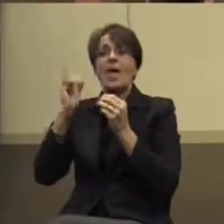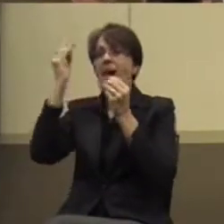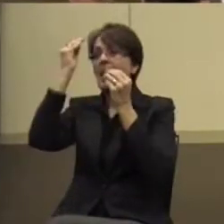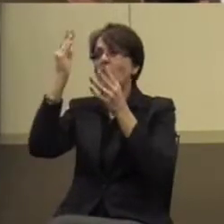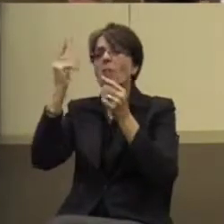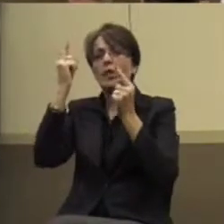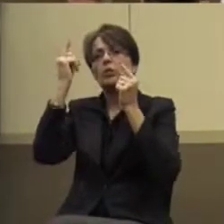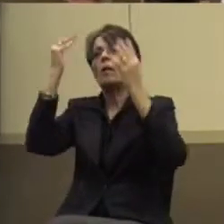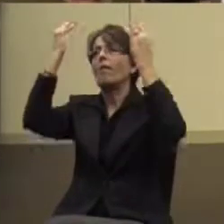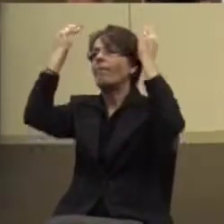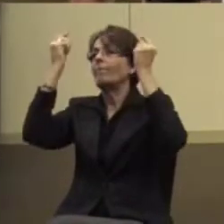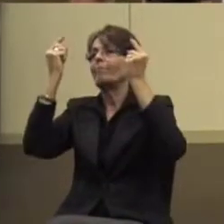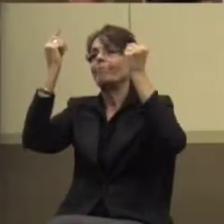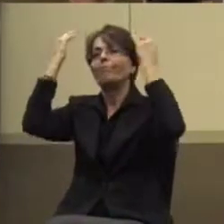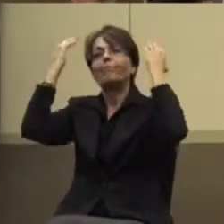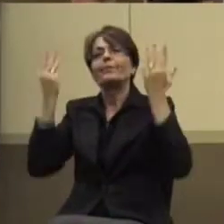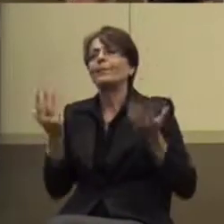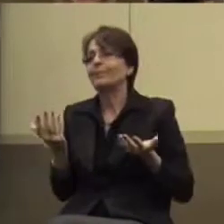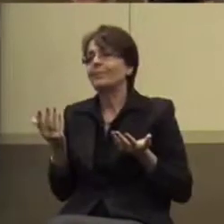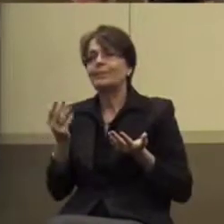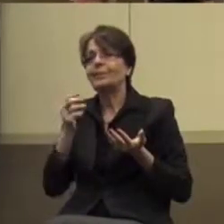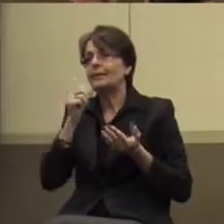going over her head?